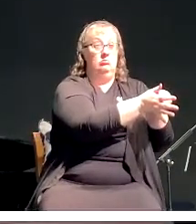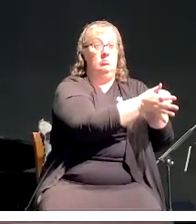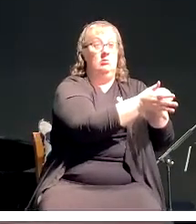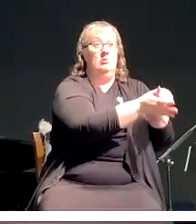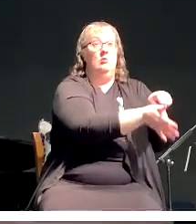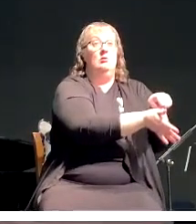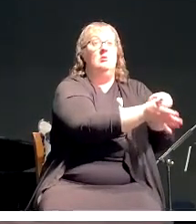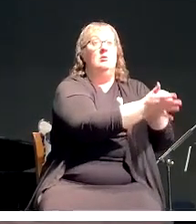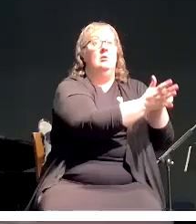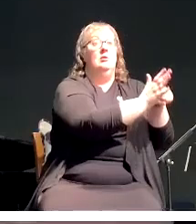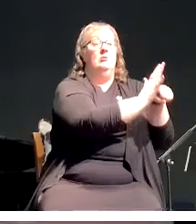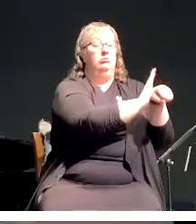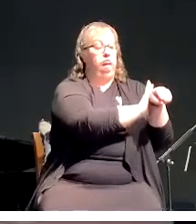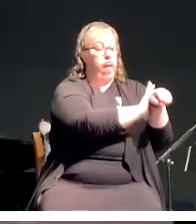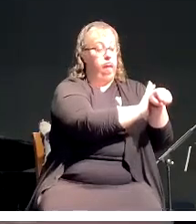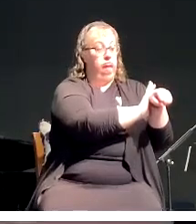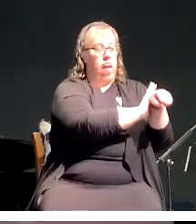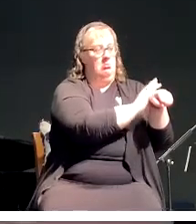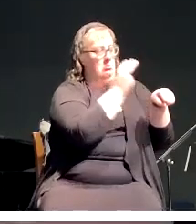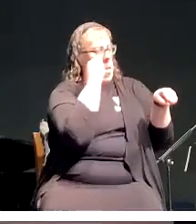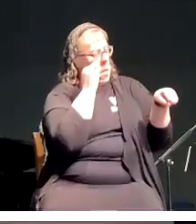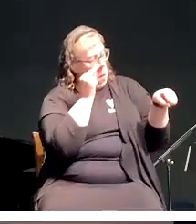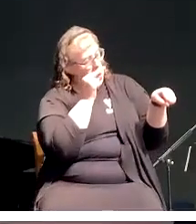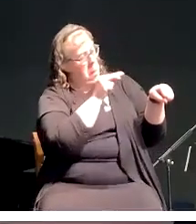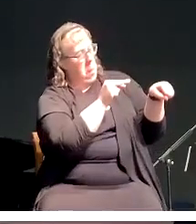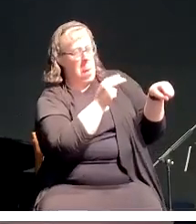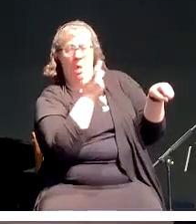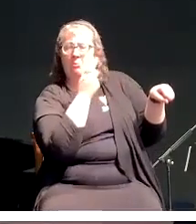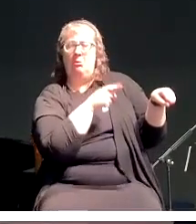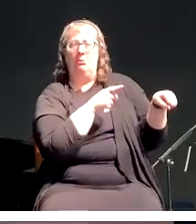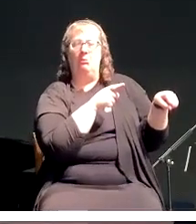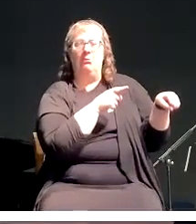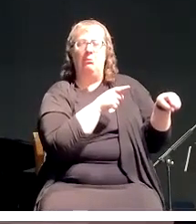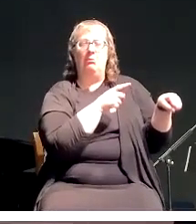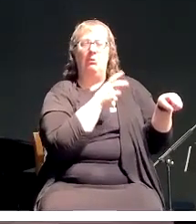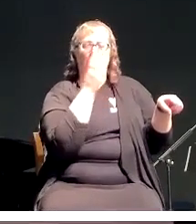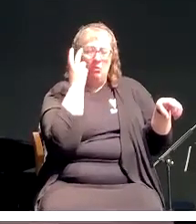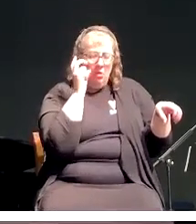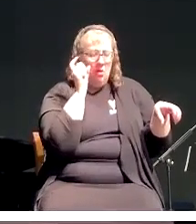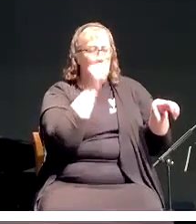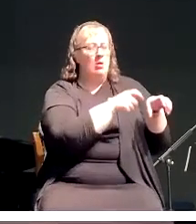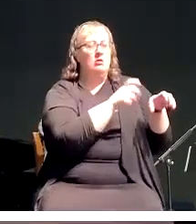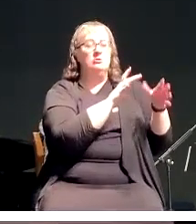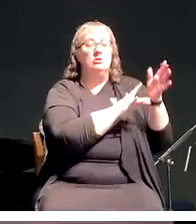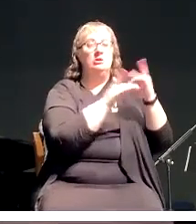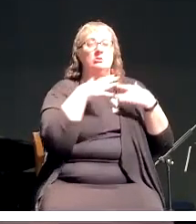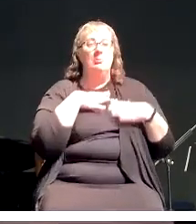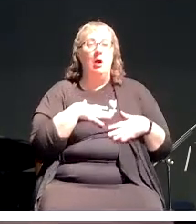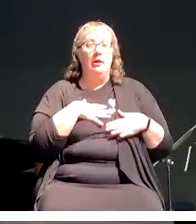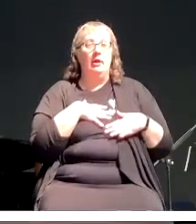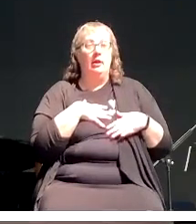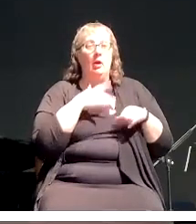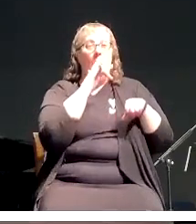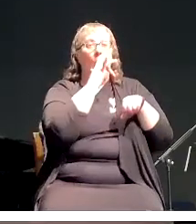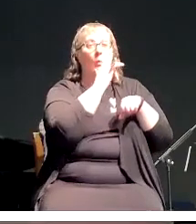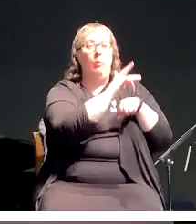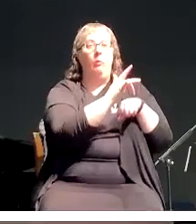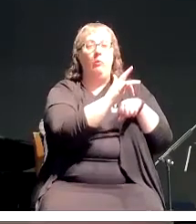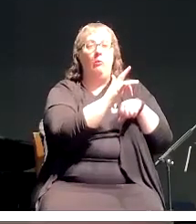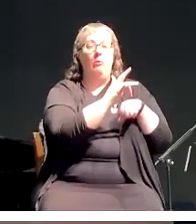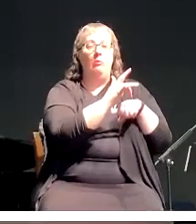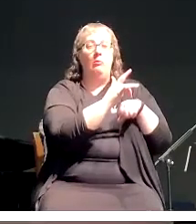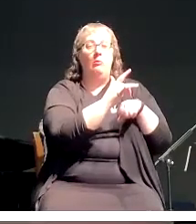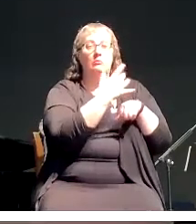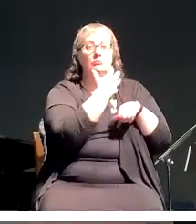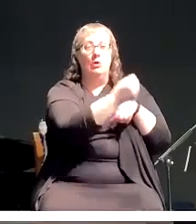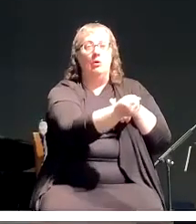moved. And they decided, well, let's go look in. What's happening here? And they noticed that Jesus' body was gone. The thing is,